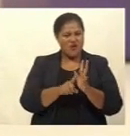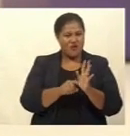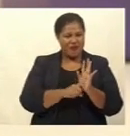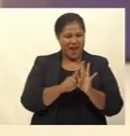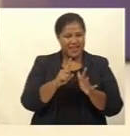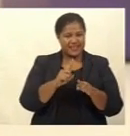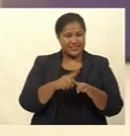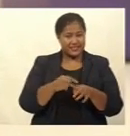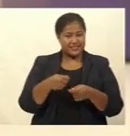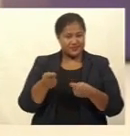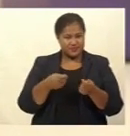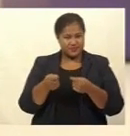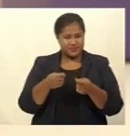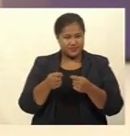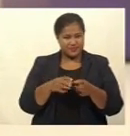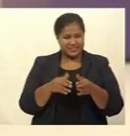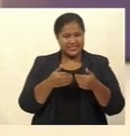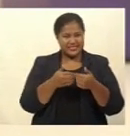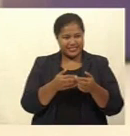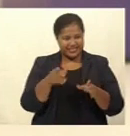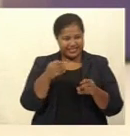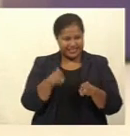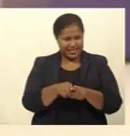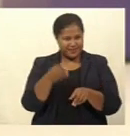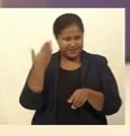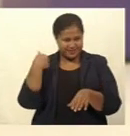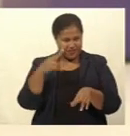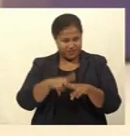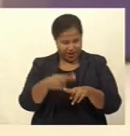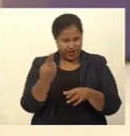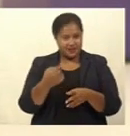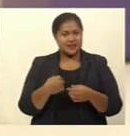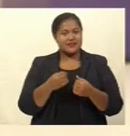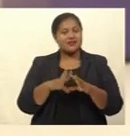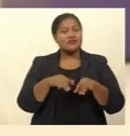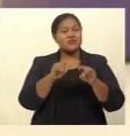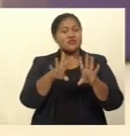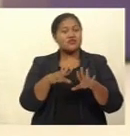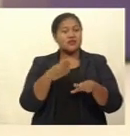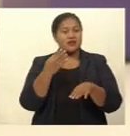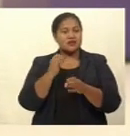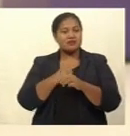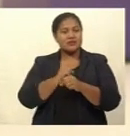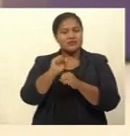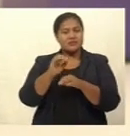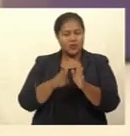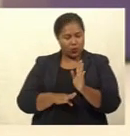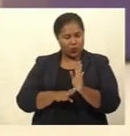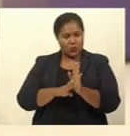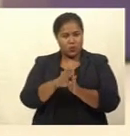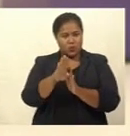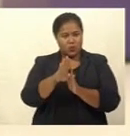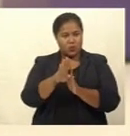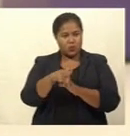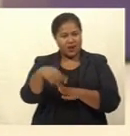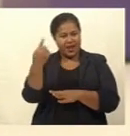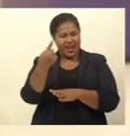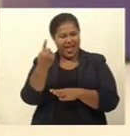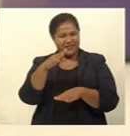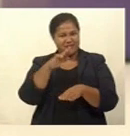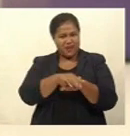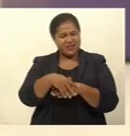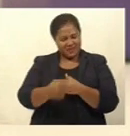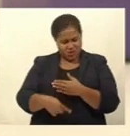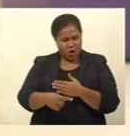pretty much where they left off on Friday. Australian job advertisements climbed for an 11th straight month in April to reach their highest